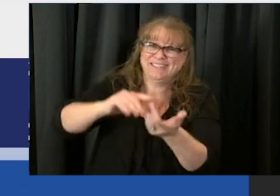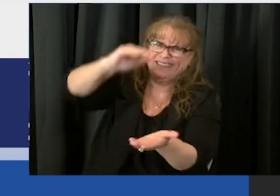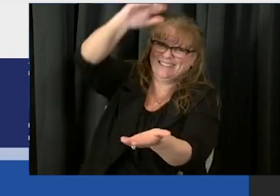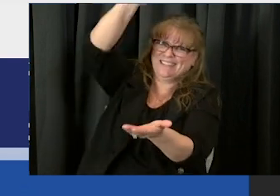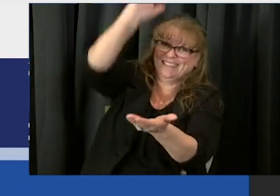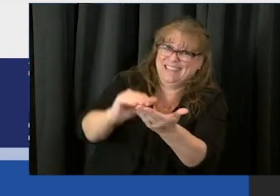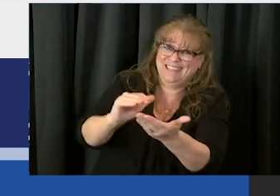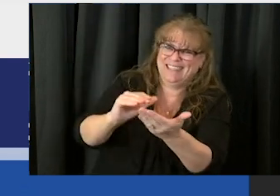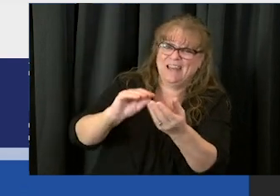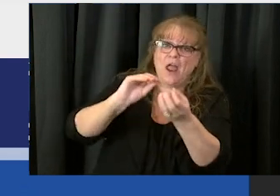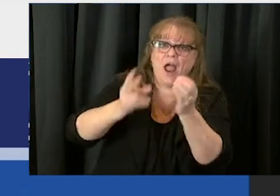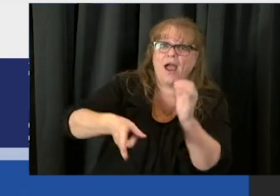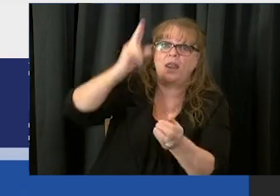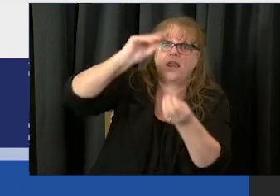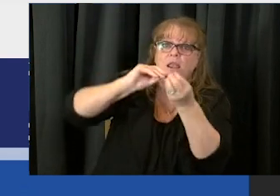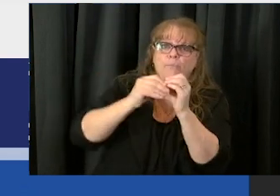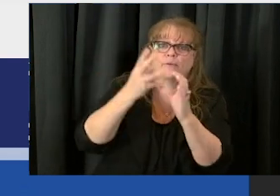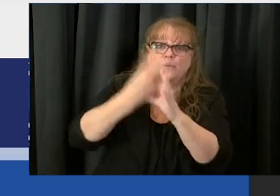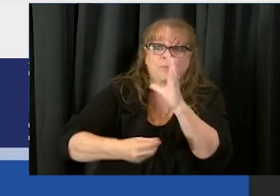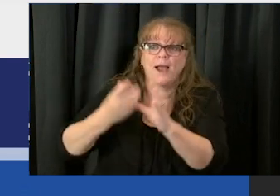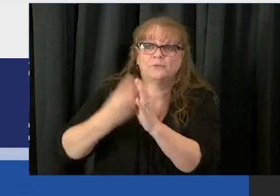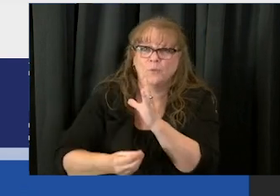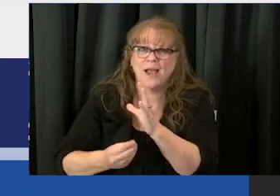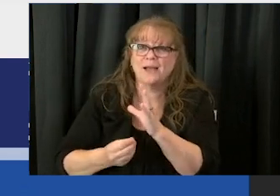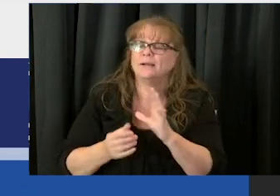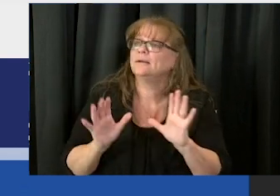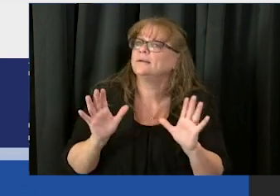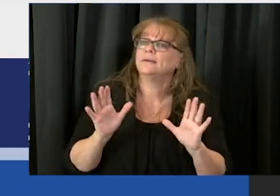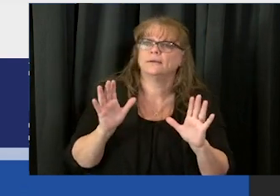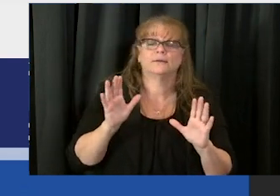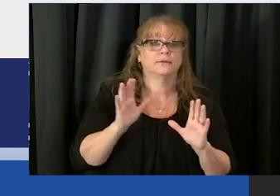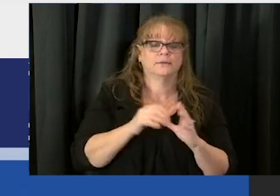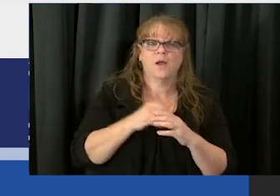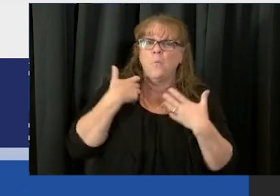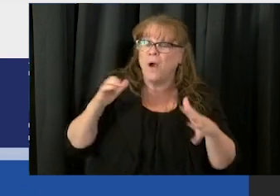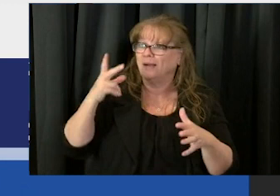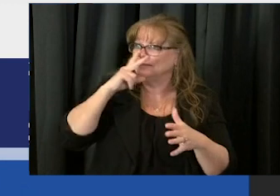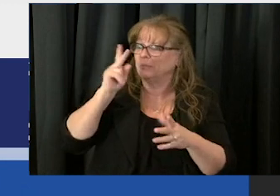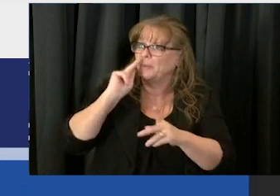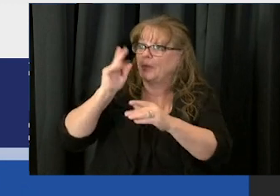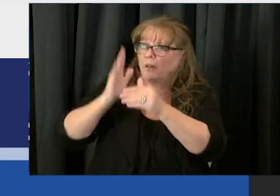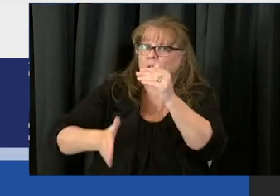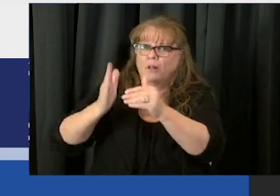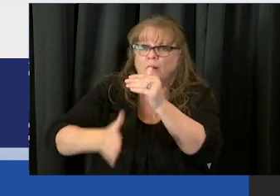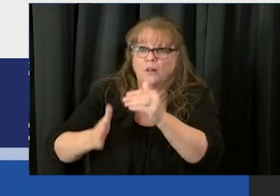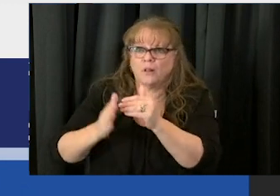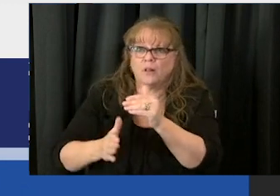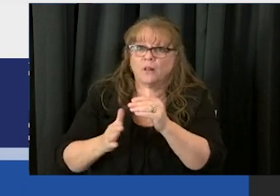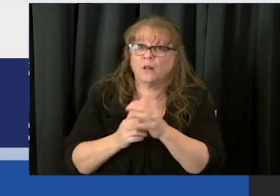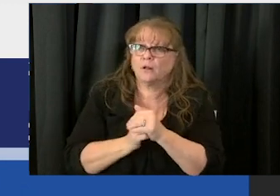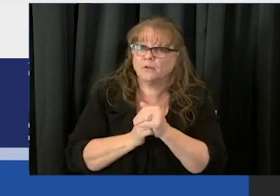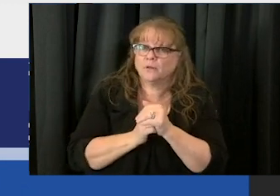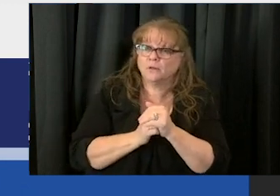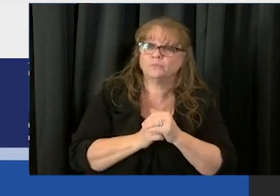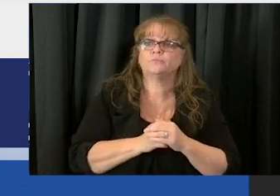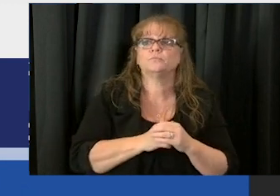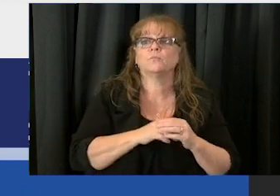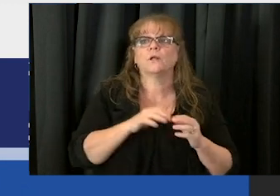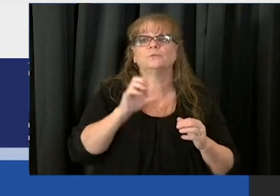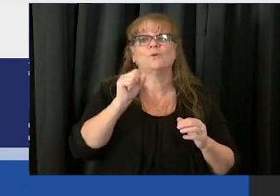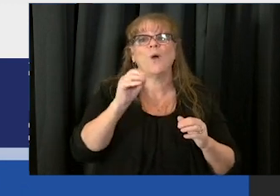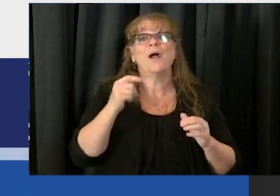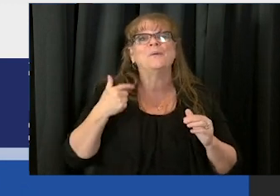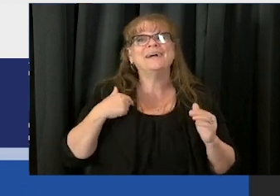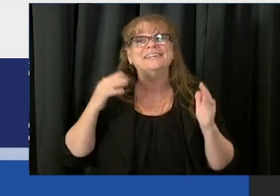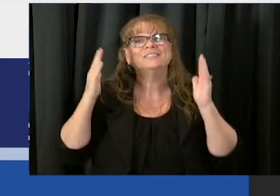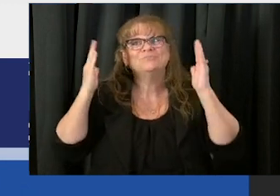include young, healthy people, but we expect that we can reduce our fatality rate by 3/4. That's very, very substantial.